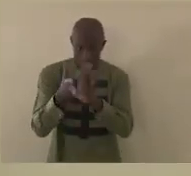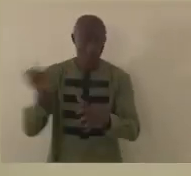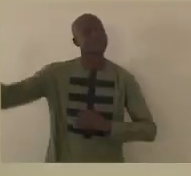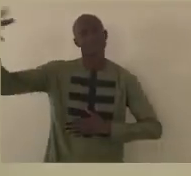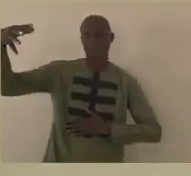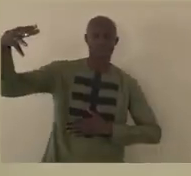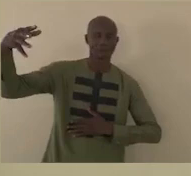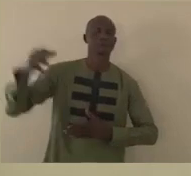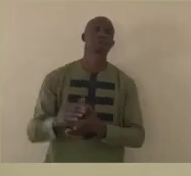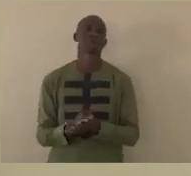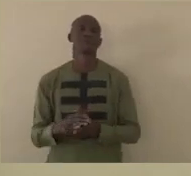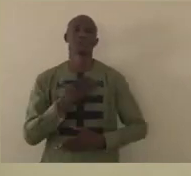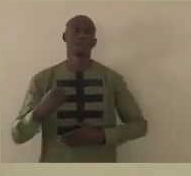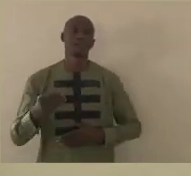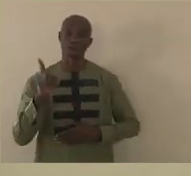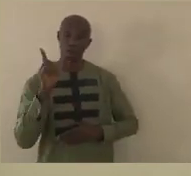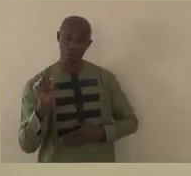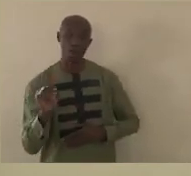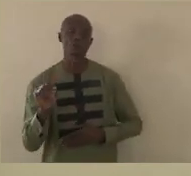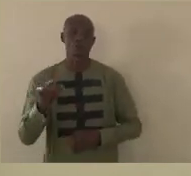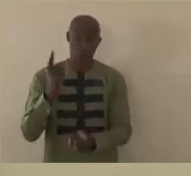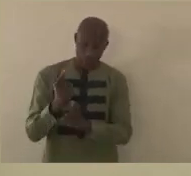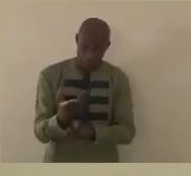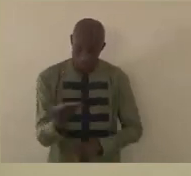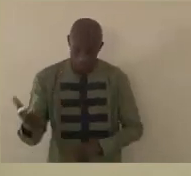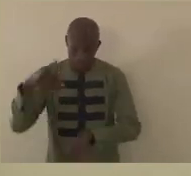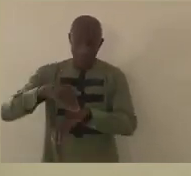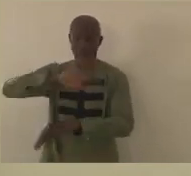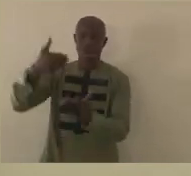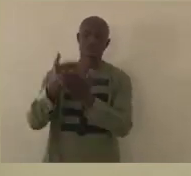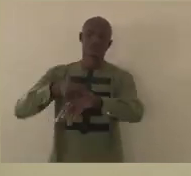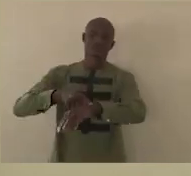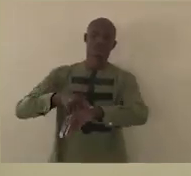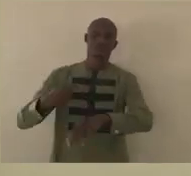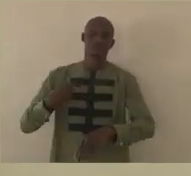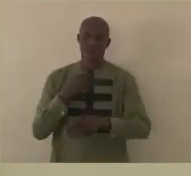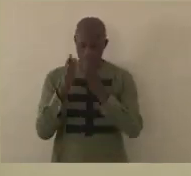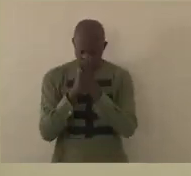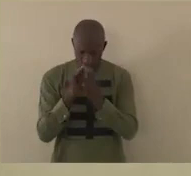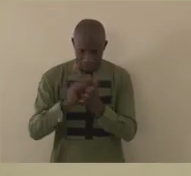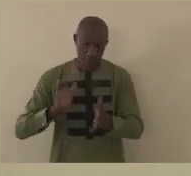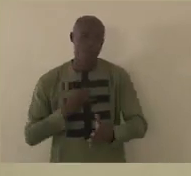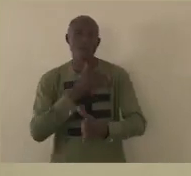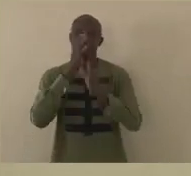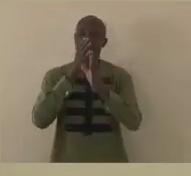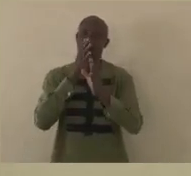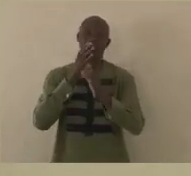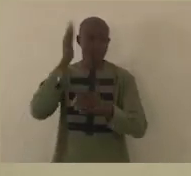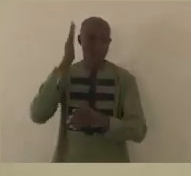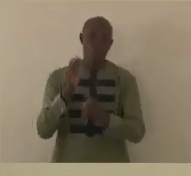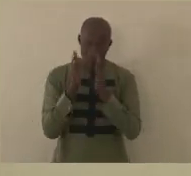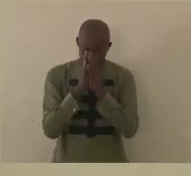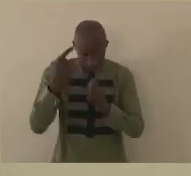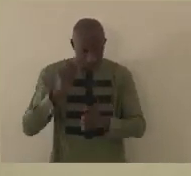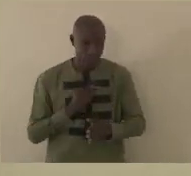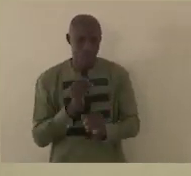traffic light and do the right thing at all times. So we pray today that our Mother Mary will intercede for